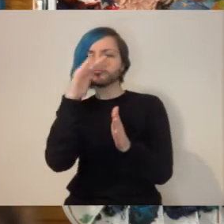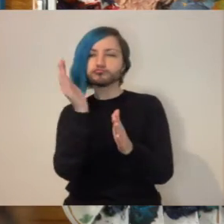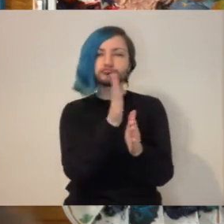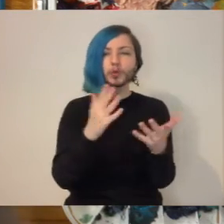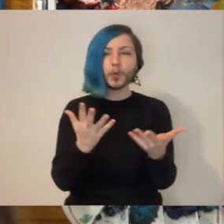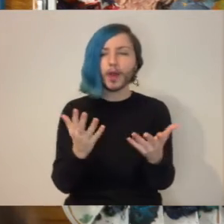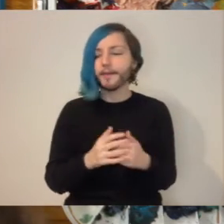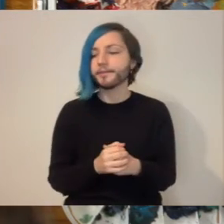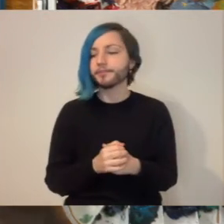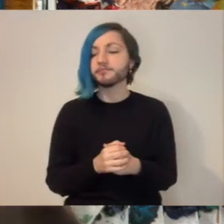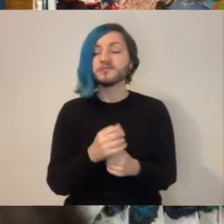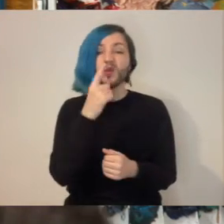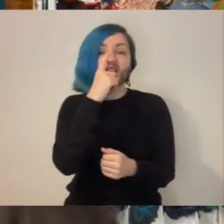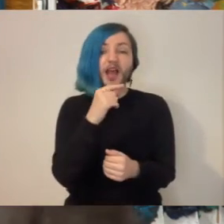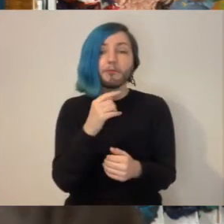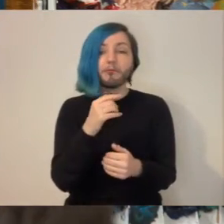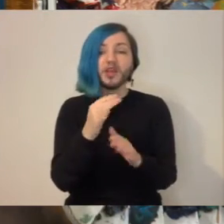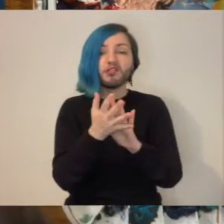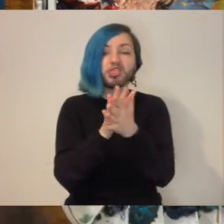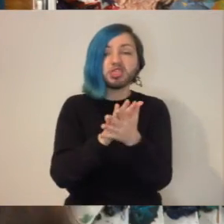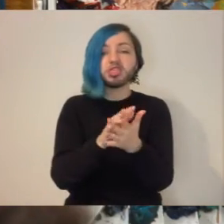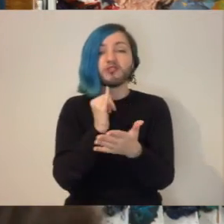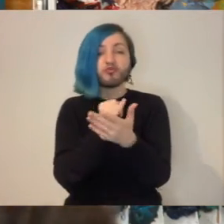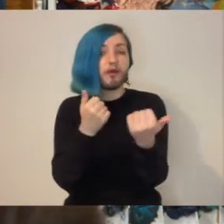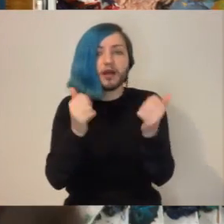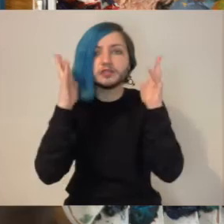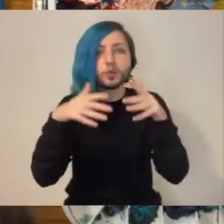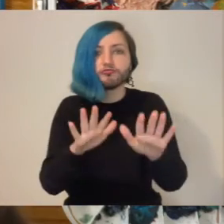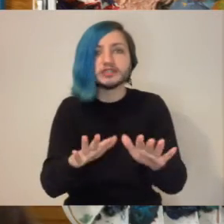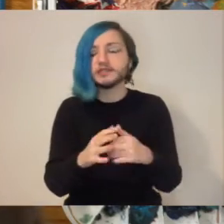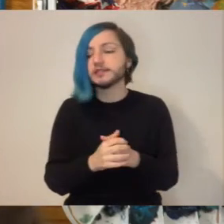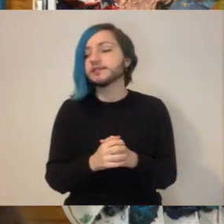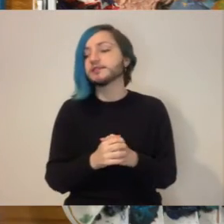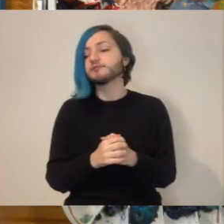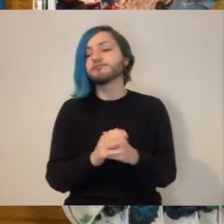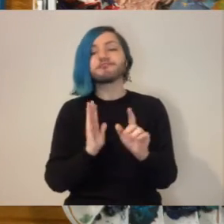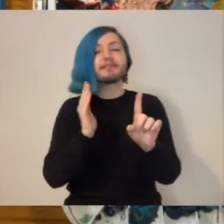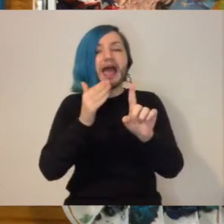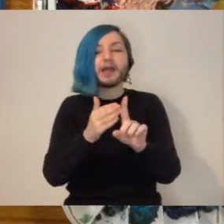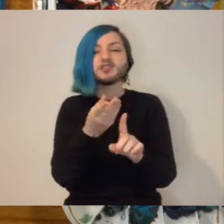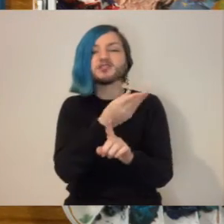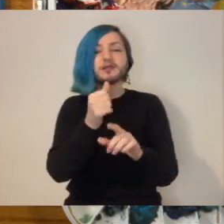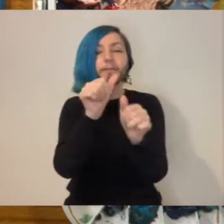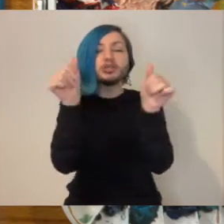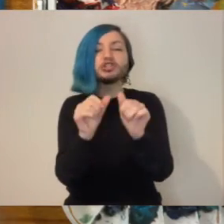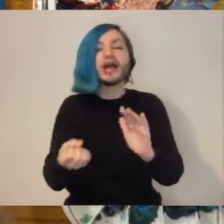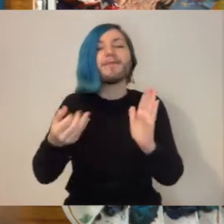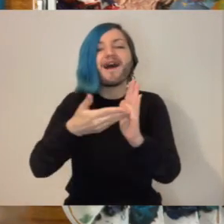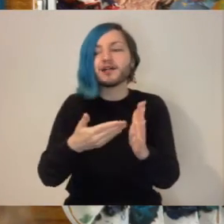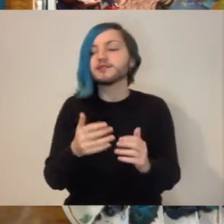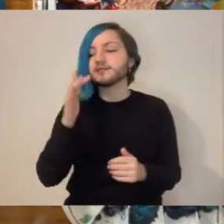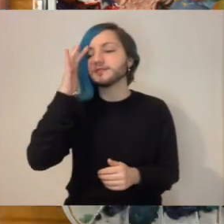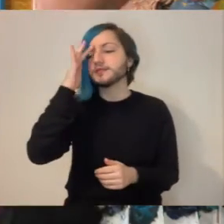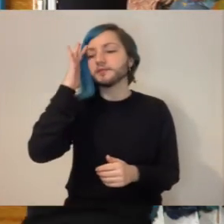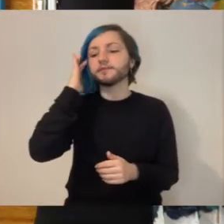going, okay? So, you know, this can be kind of a bit clumsy, don't worry about that. It's just getting a bit of the shape coming